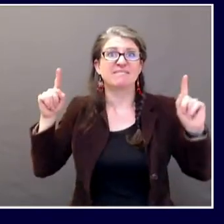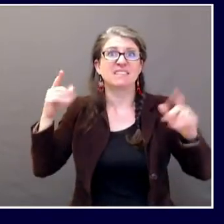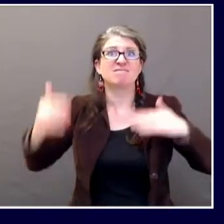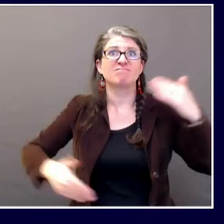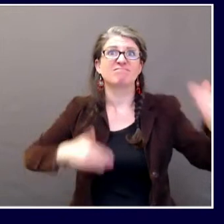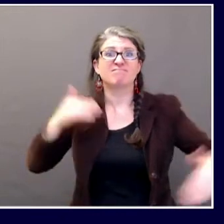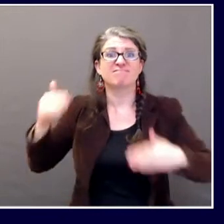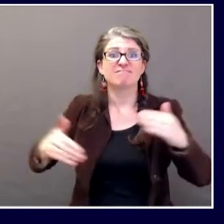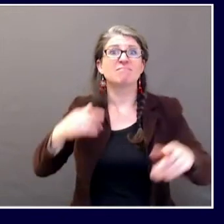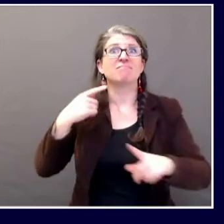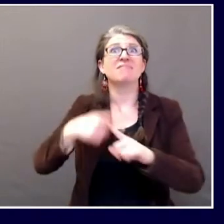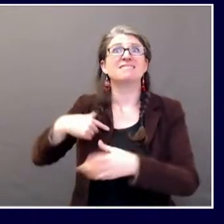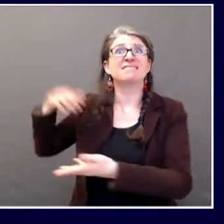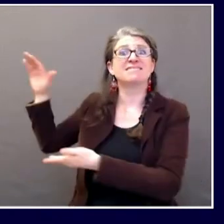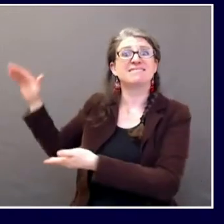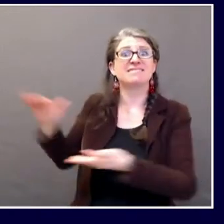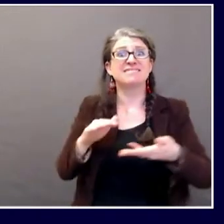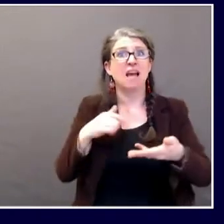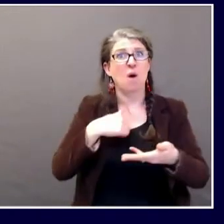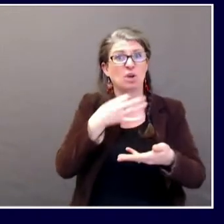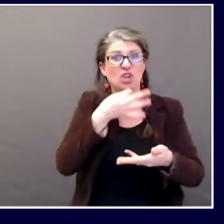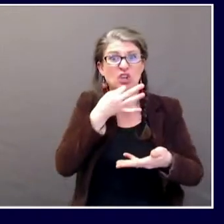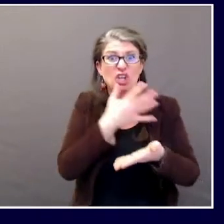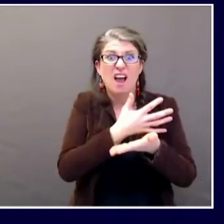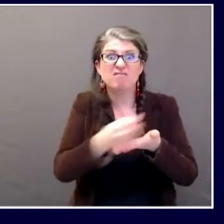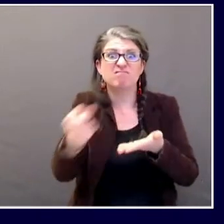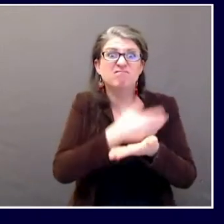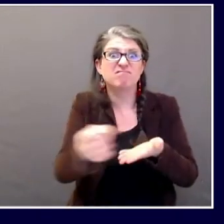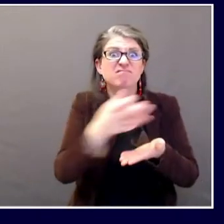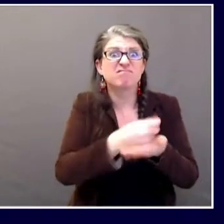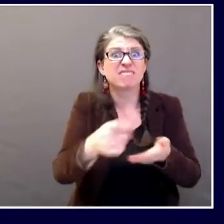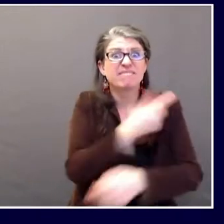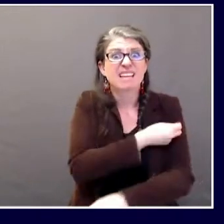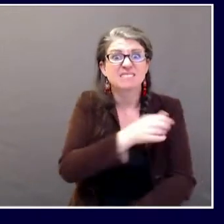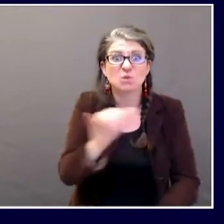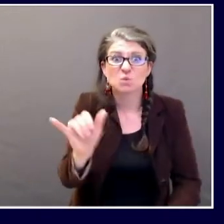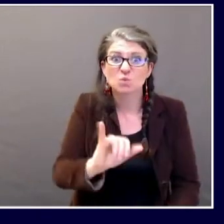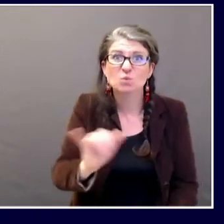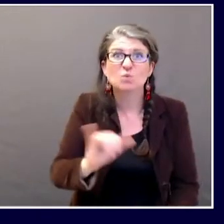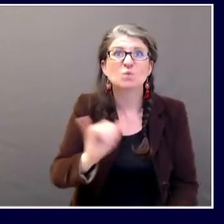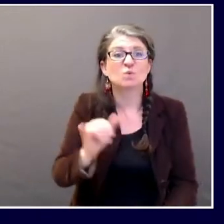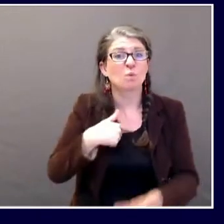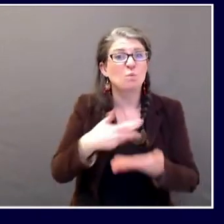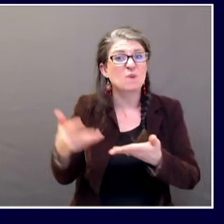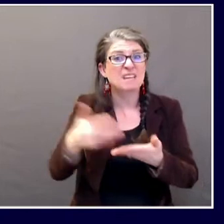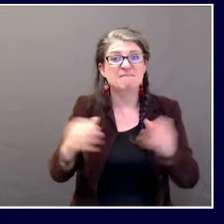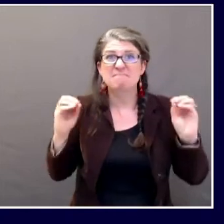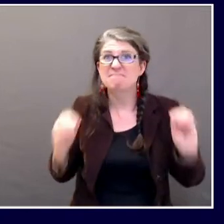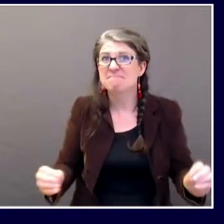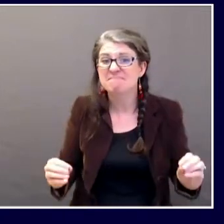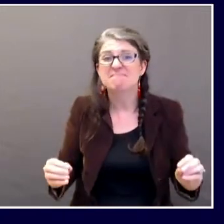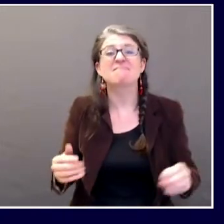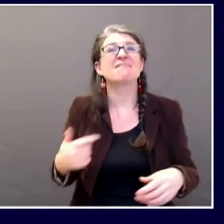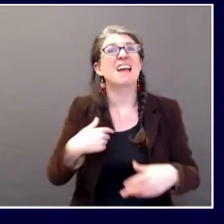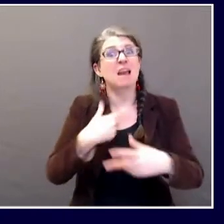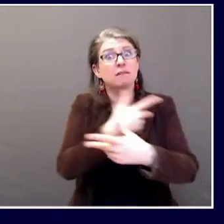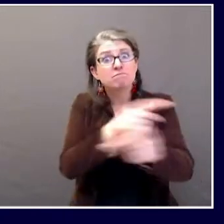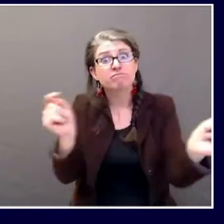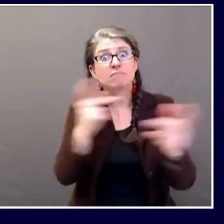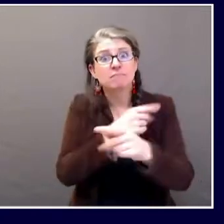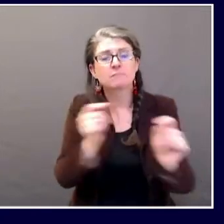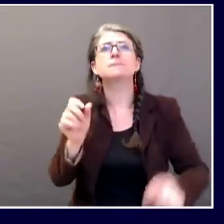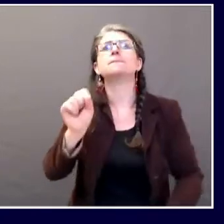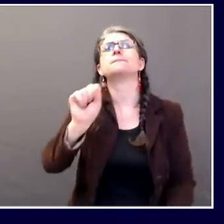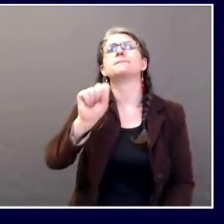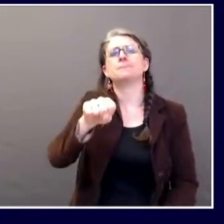time. So although I know there is absolutely frustration out there, it's also important to note that for the frustrated folks,